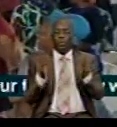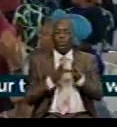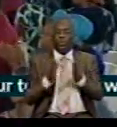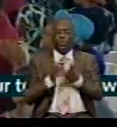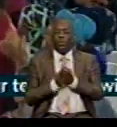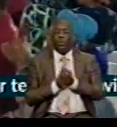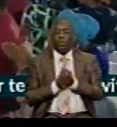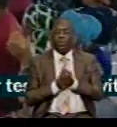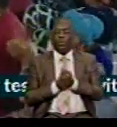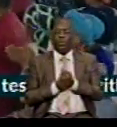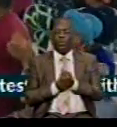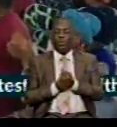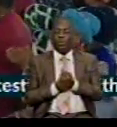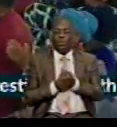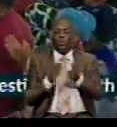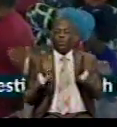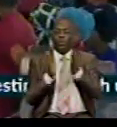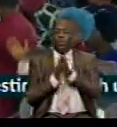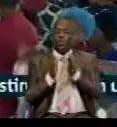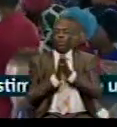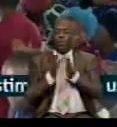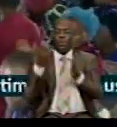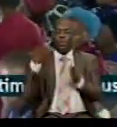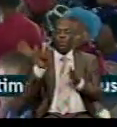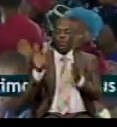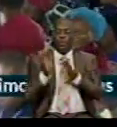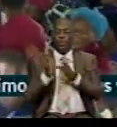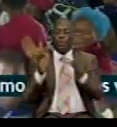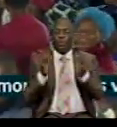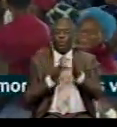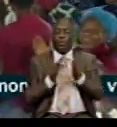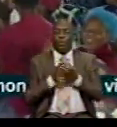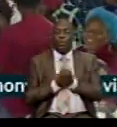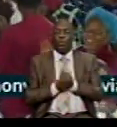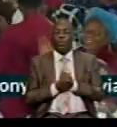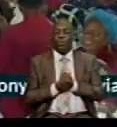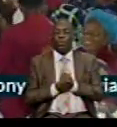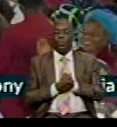I said, put your hands together for Jesus.